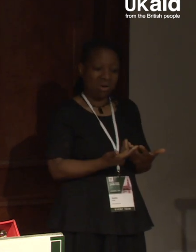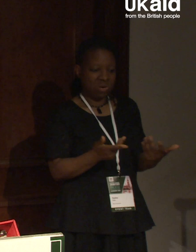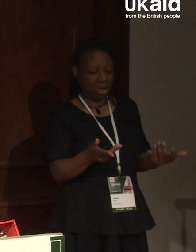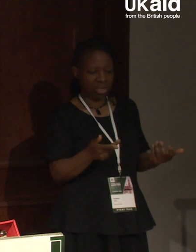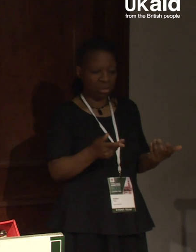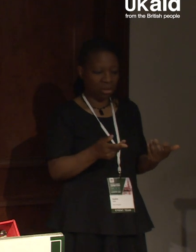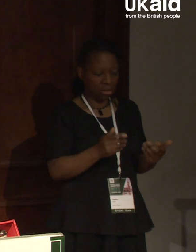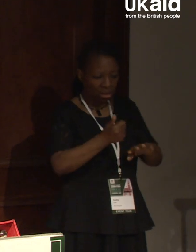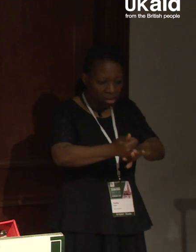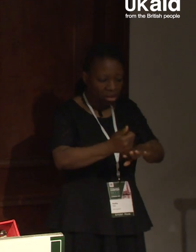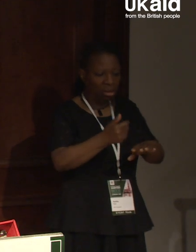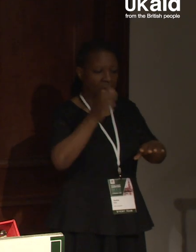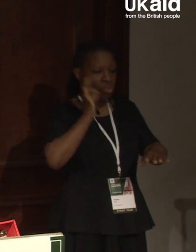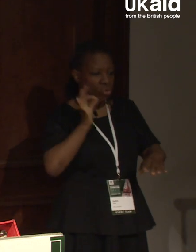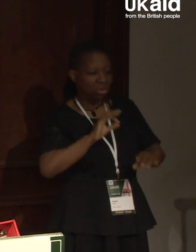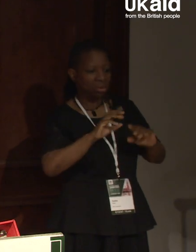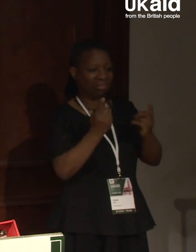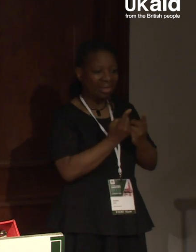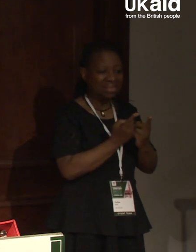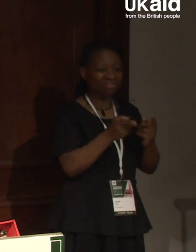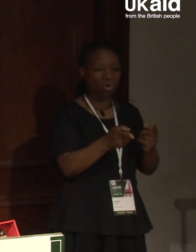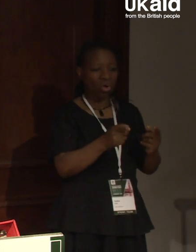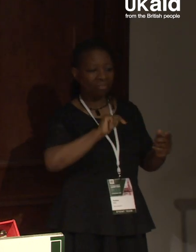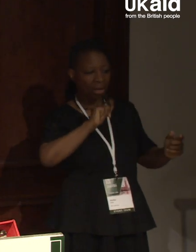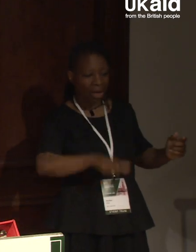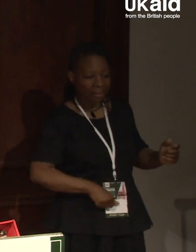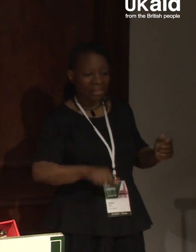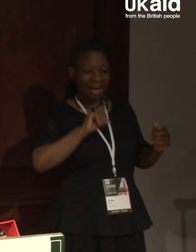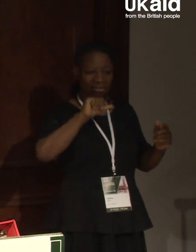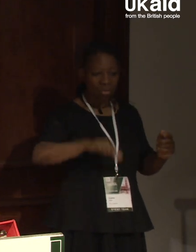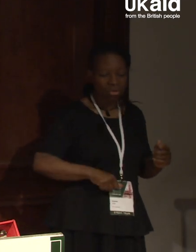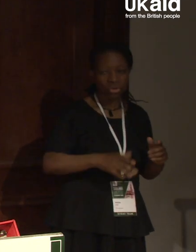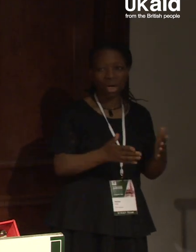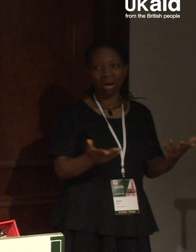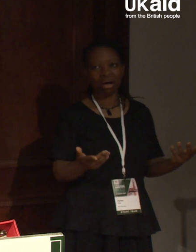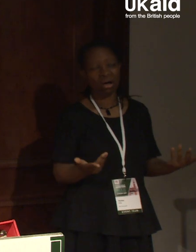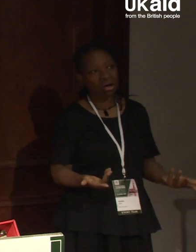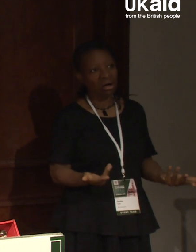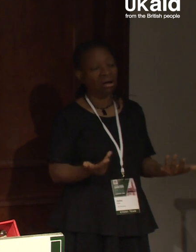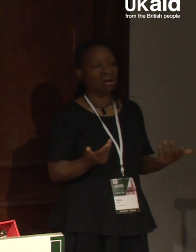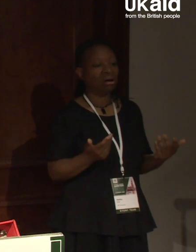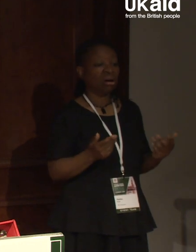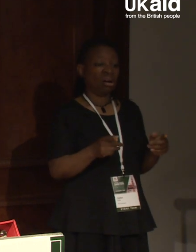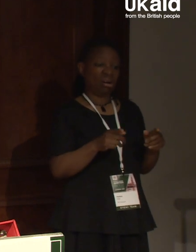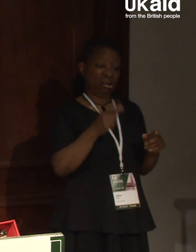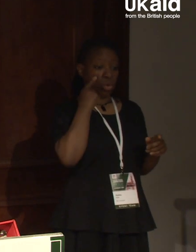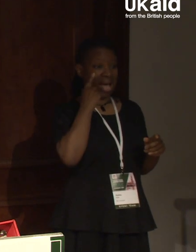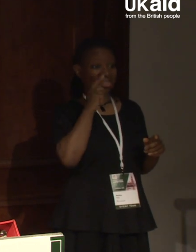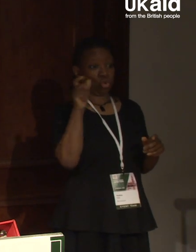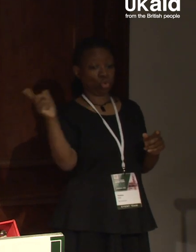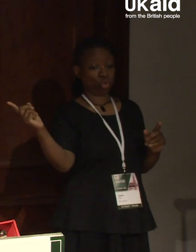the agriculture that surrounds the camp. Tomato irrigation, for example, which is collapsing. Move on to tourism, and you look at